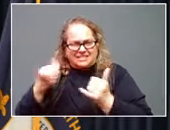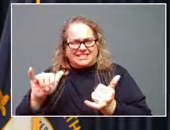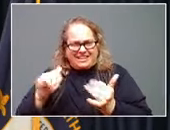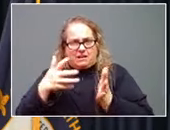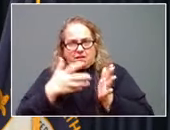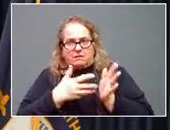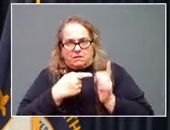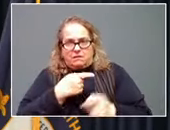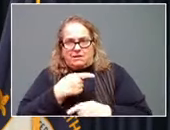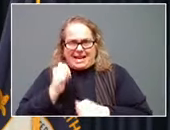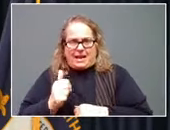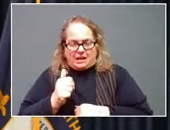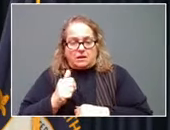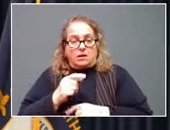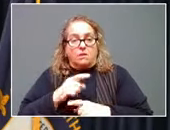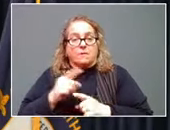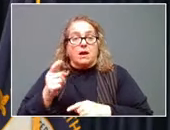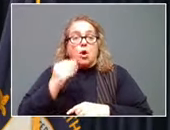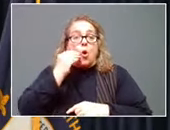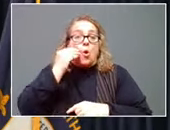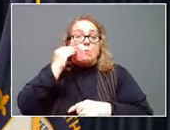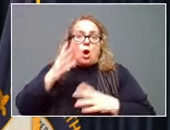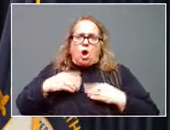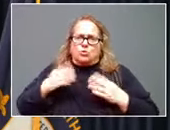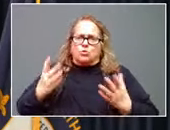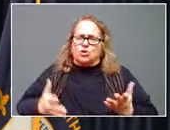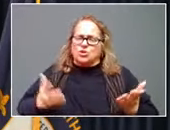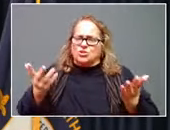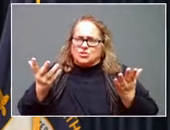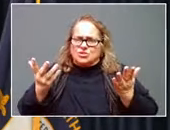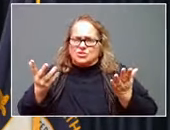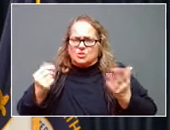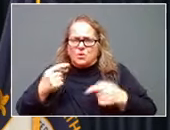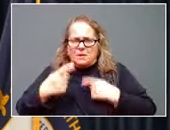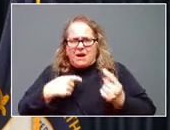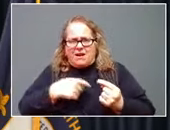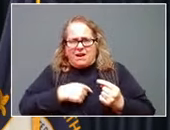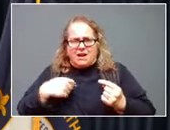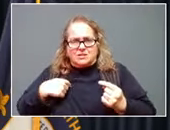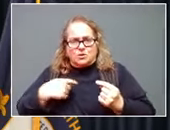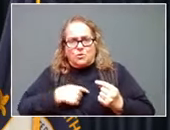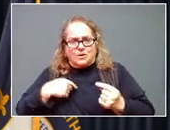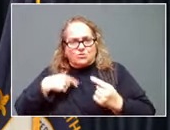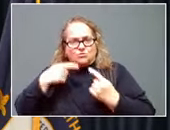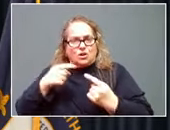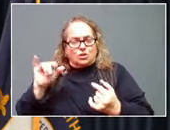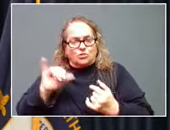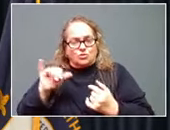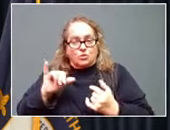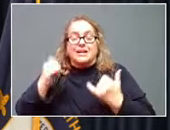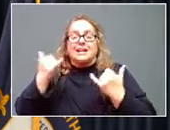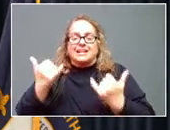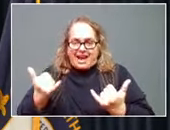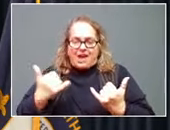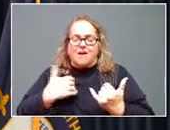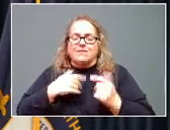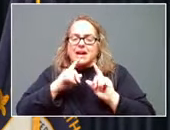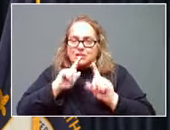homeowners, as opposed to renters, have said, what about us? We are also struggling. Well, now there's an answer. Thanks